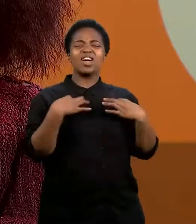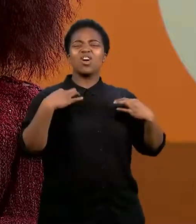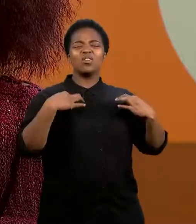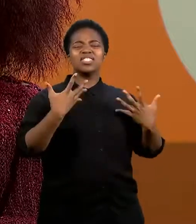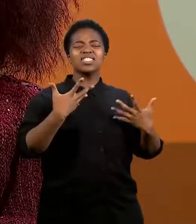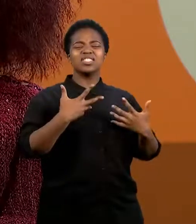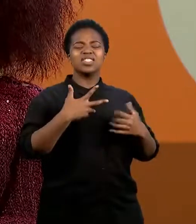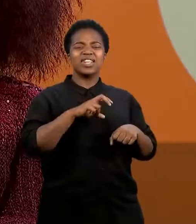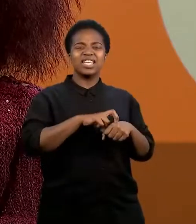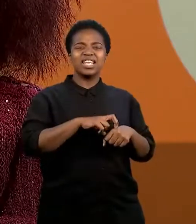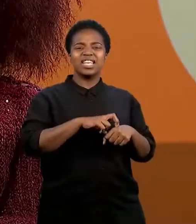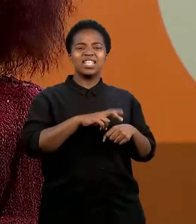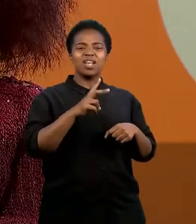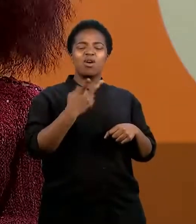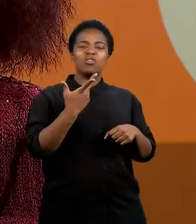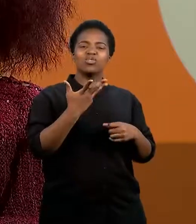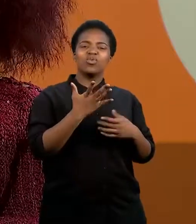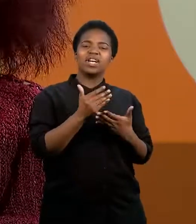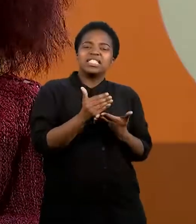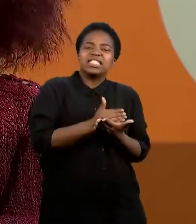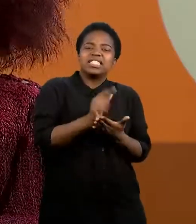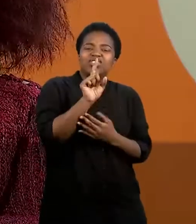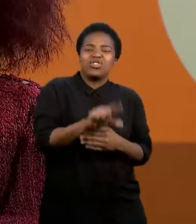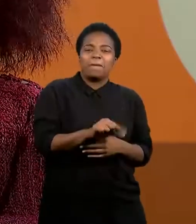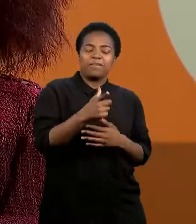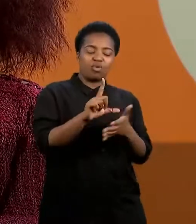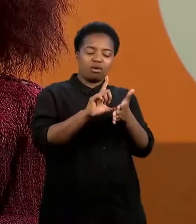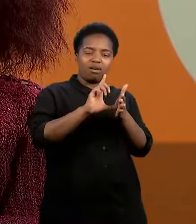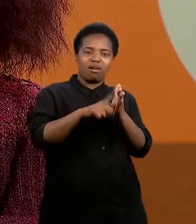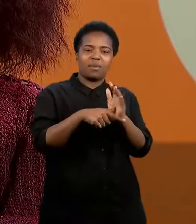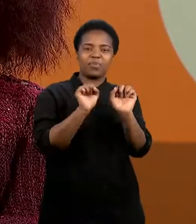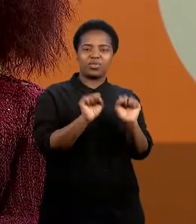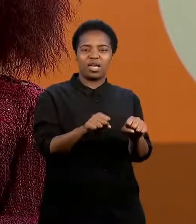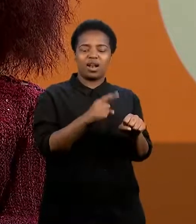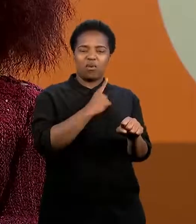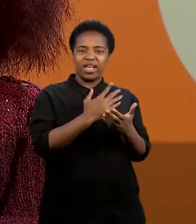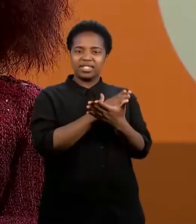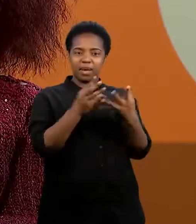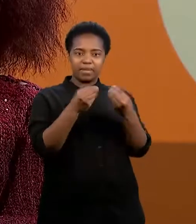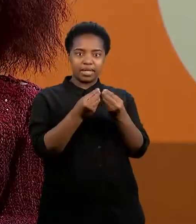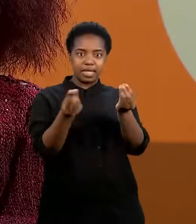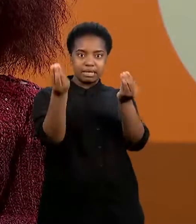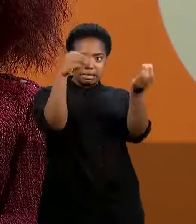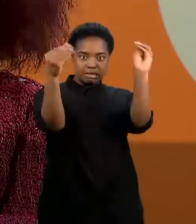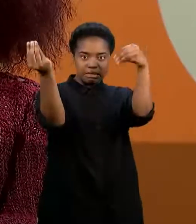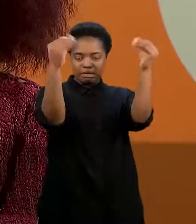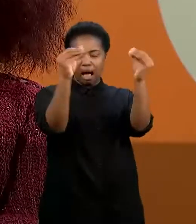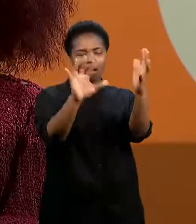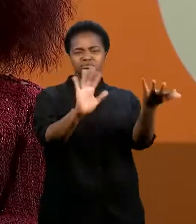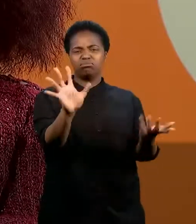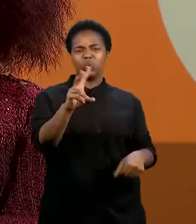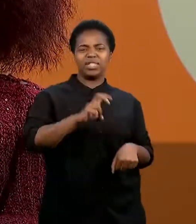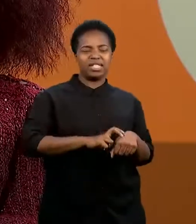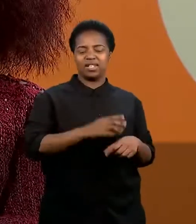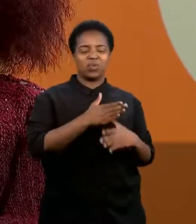are not necessary and it will be like cost effective for the people that are even designing them because they'll reduce certain things and add